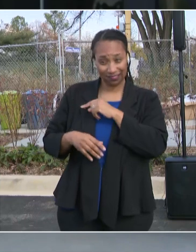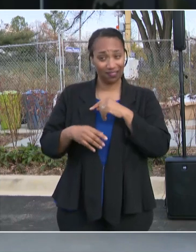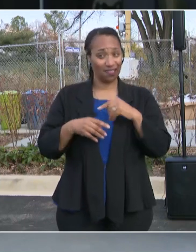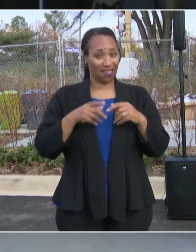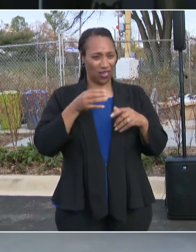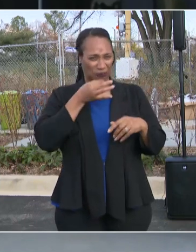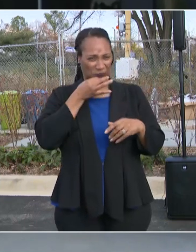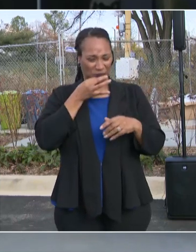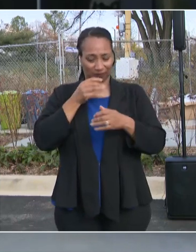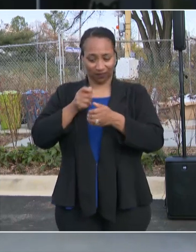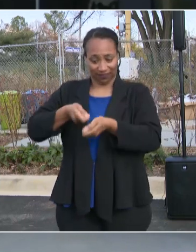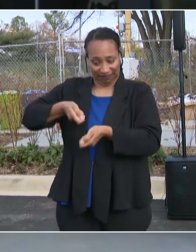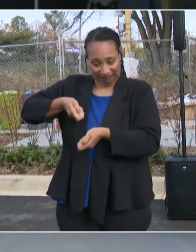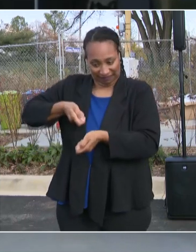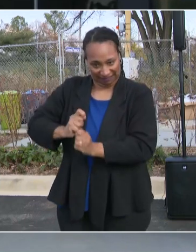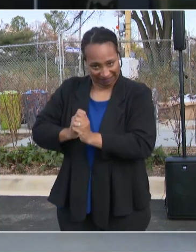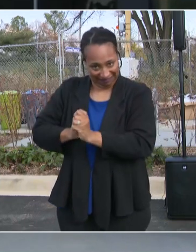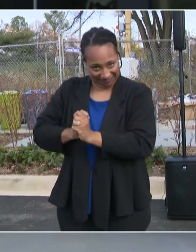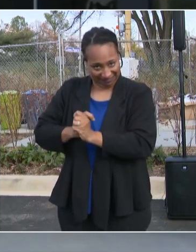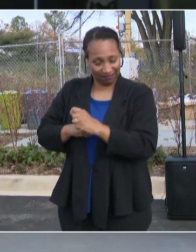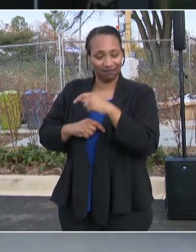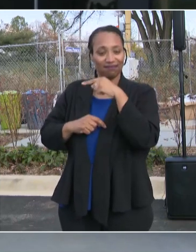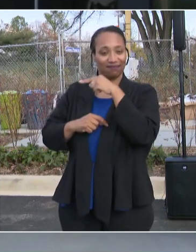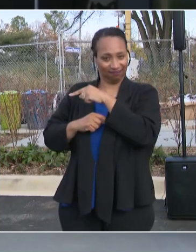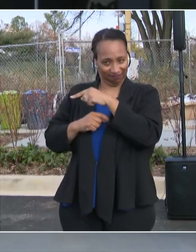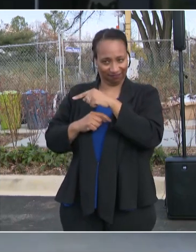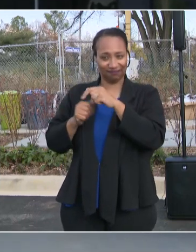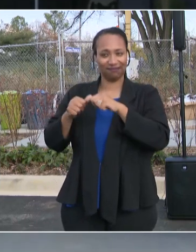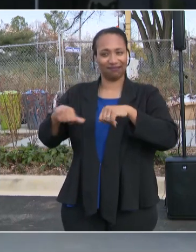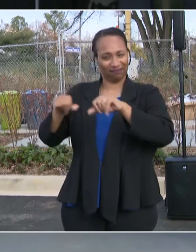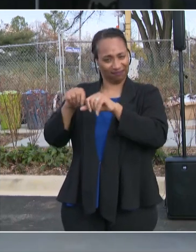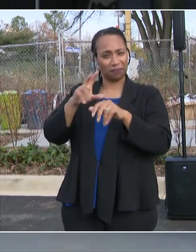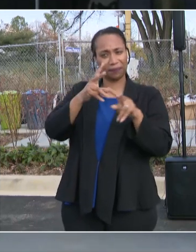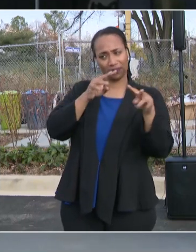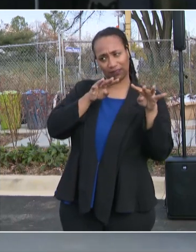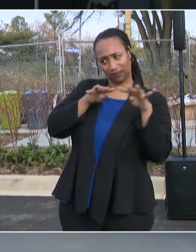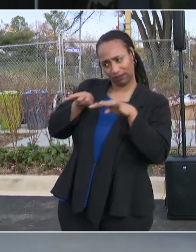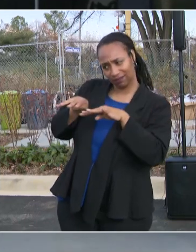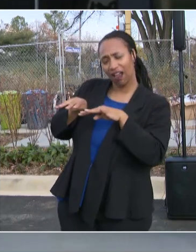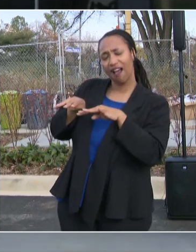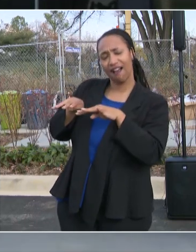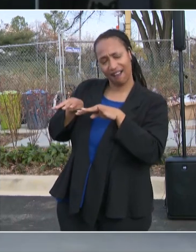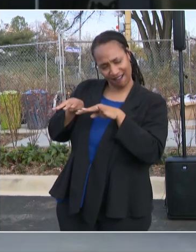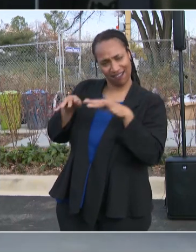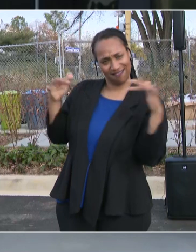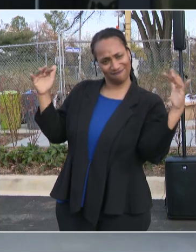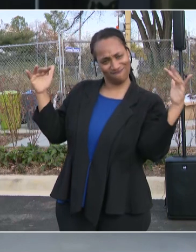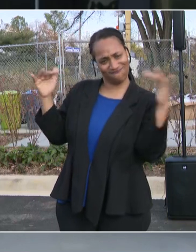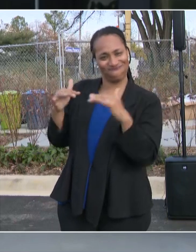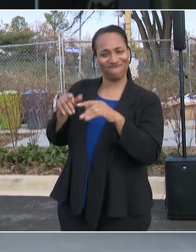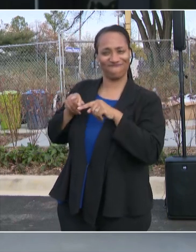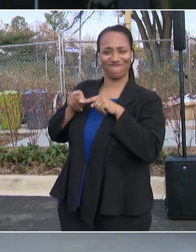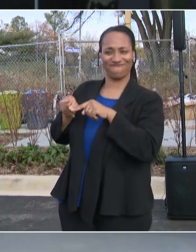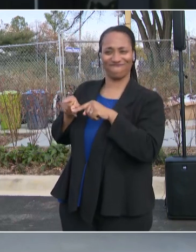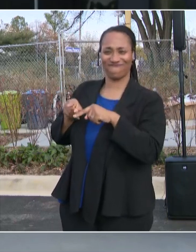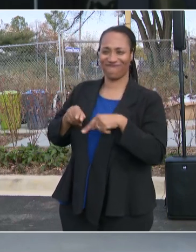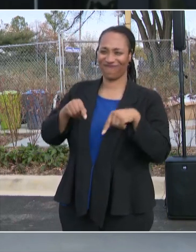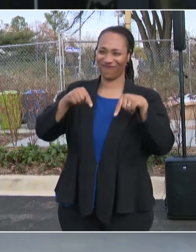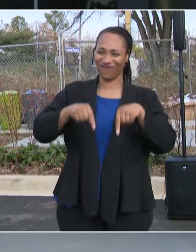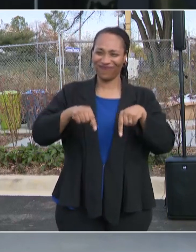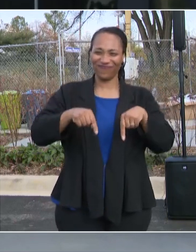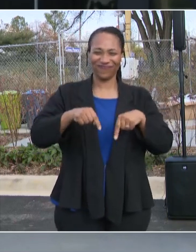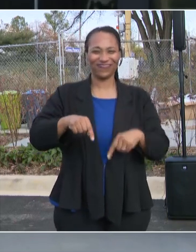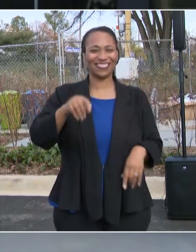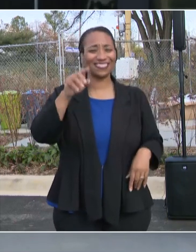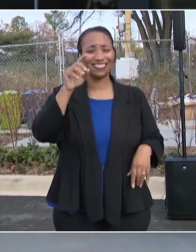return. Today's ribbon cutting for the Asberry represents an opportunity for DCHA families to live in new, modern homes that are part of a healthy and